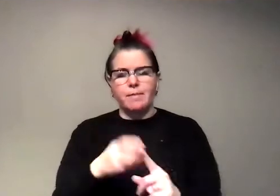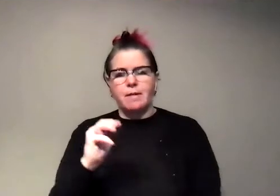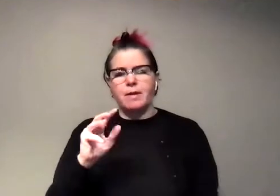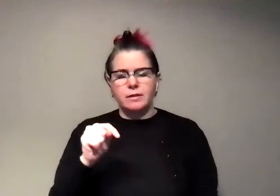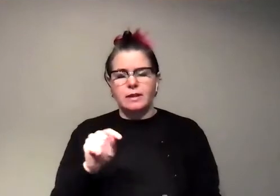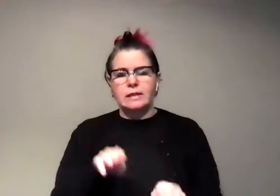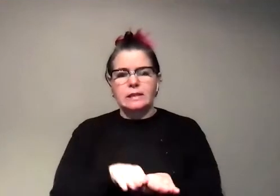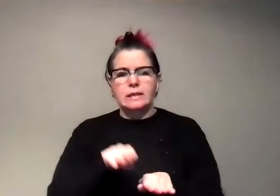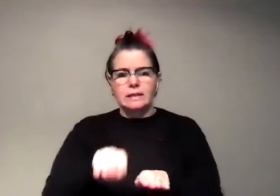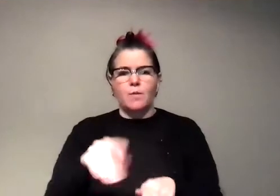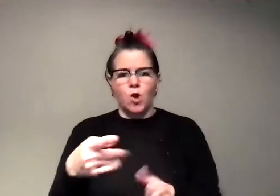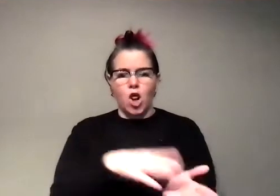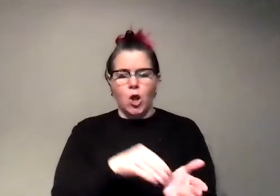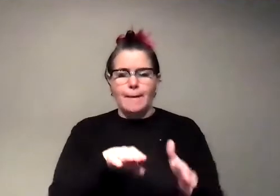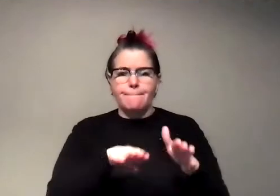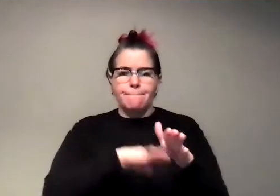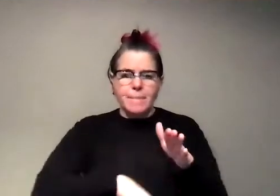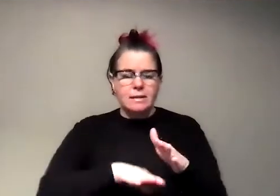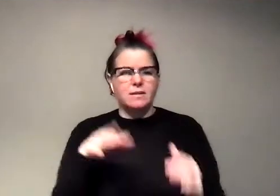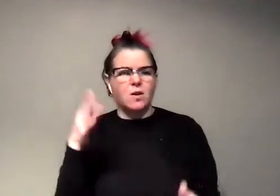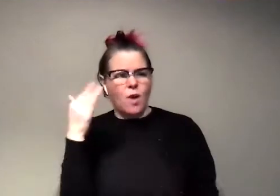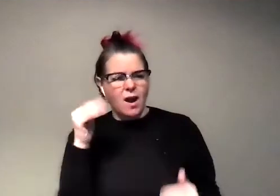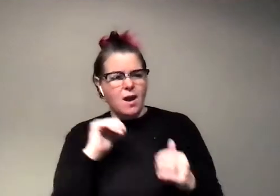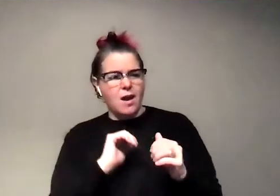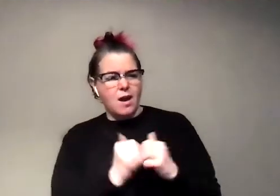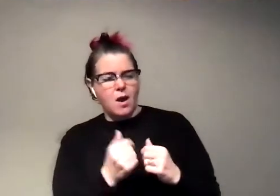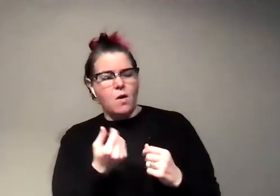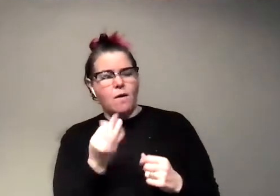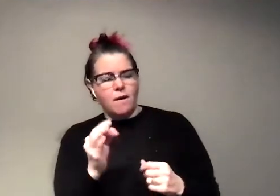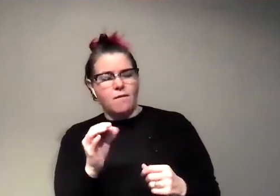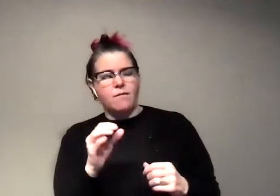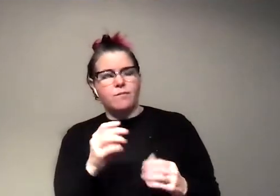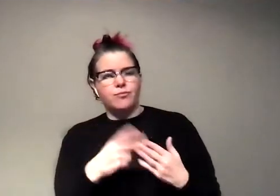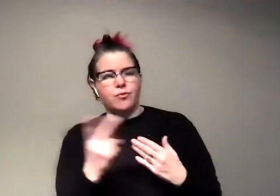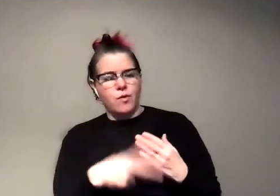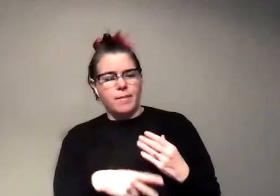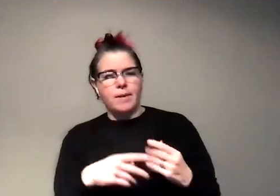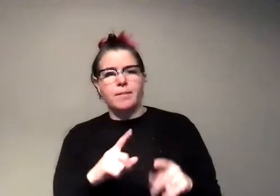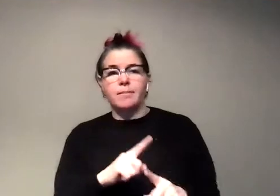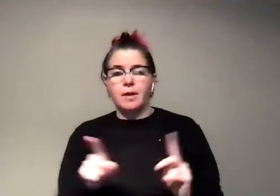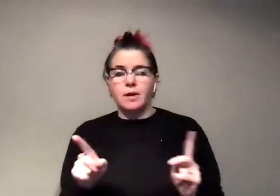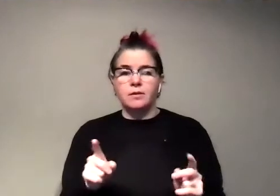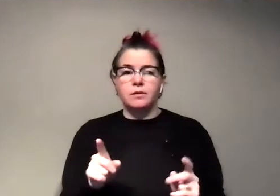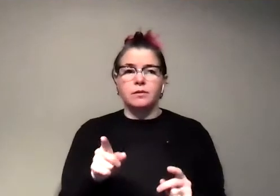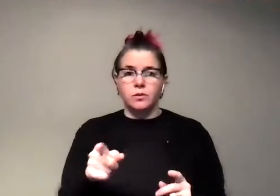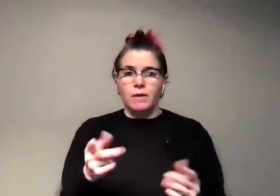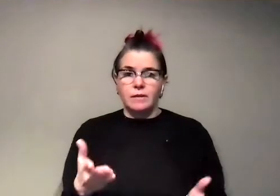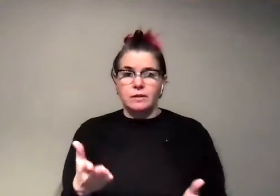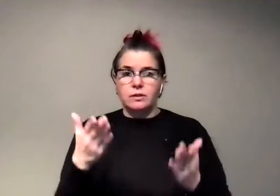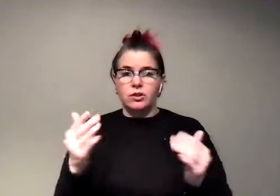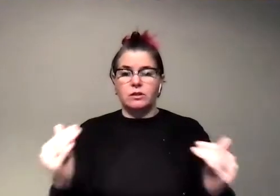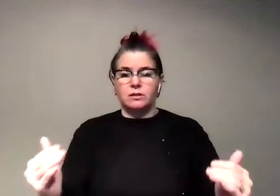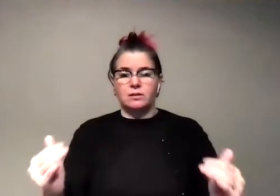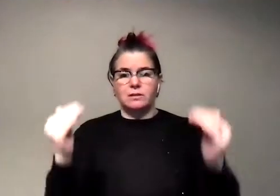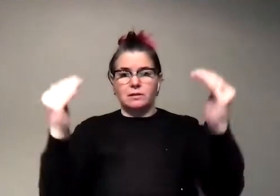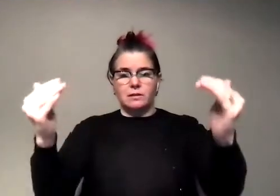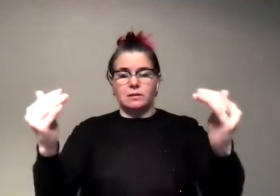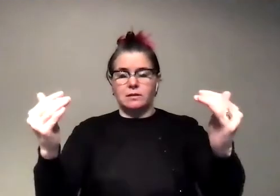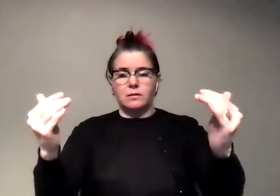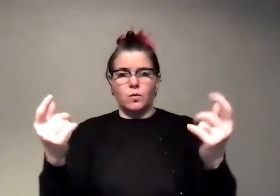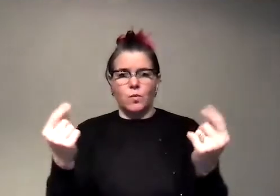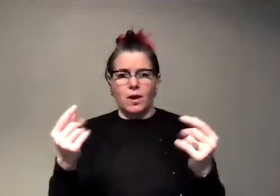one, learning the basics and the whys and the hows of programming. But do you have a suggestion for the next step